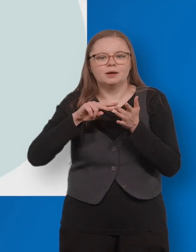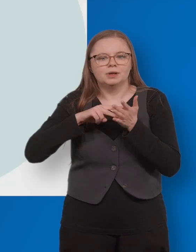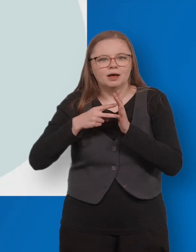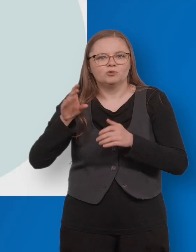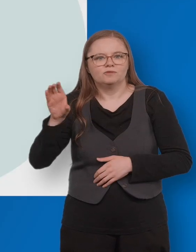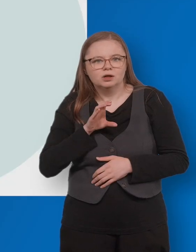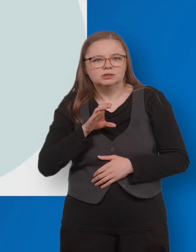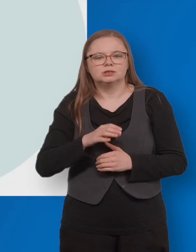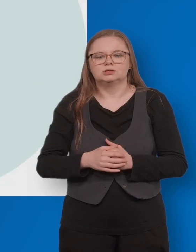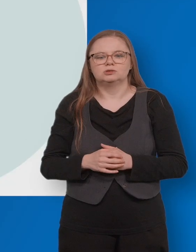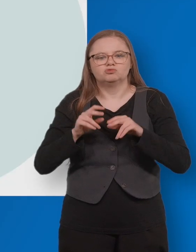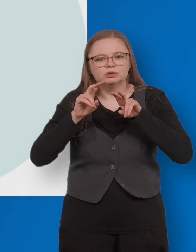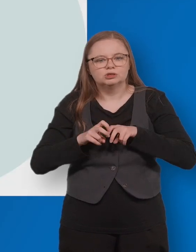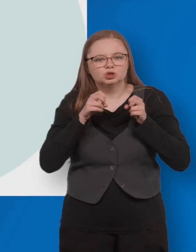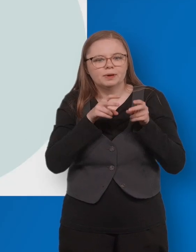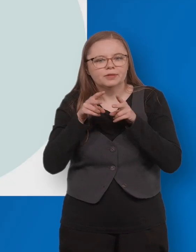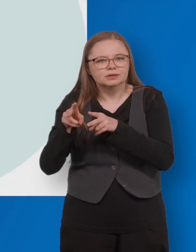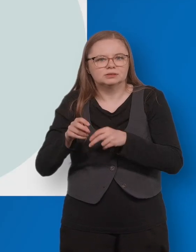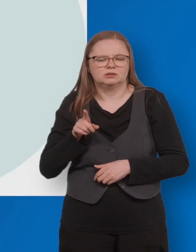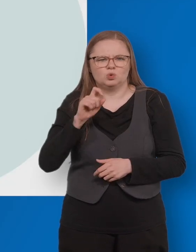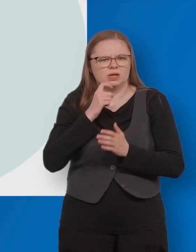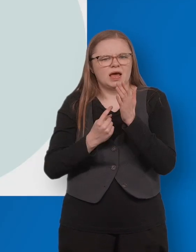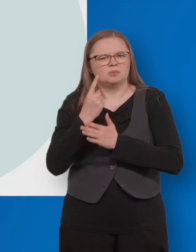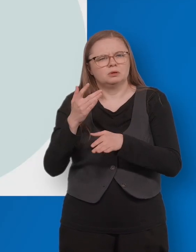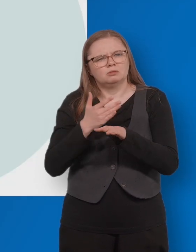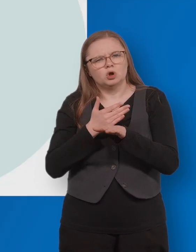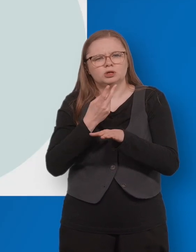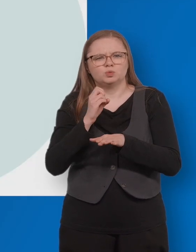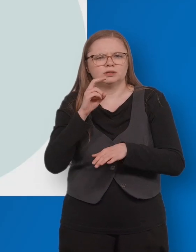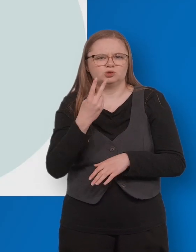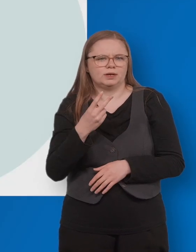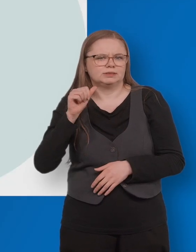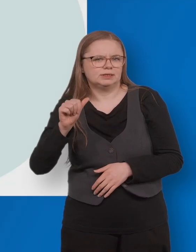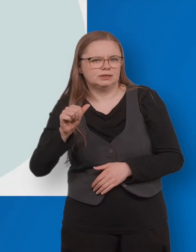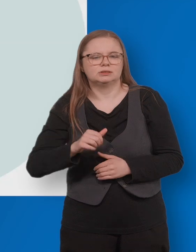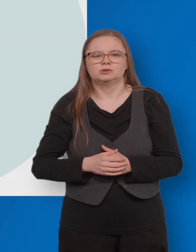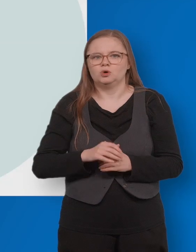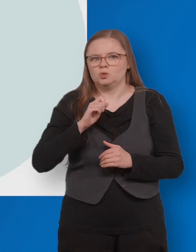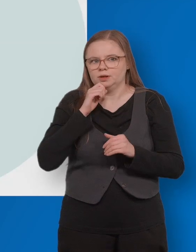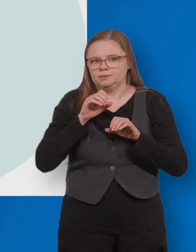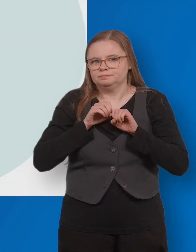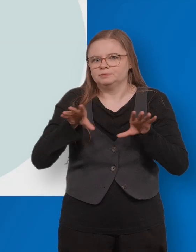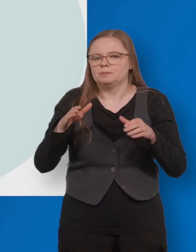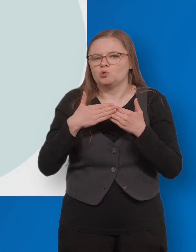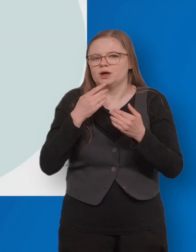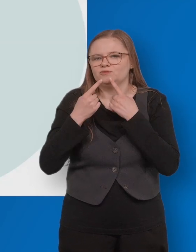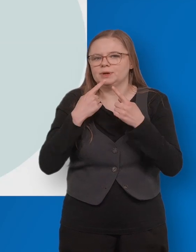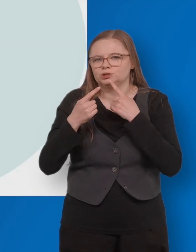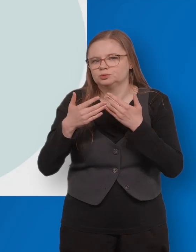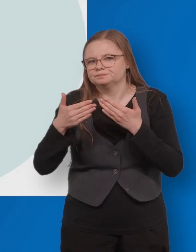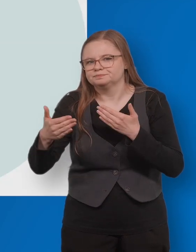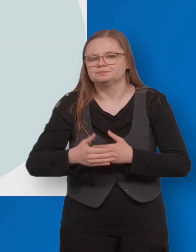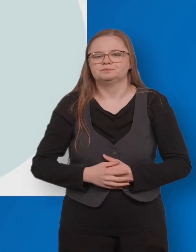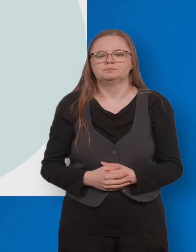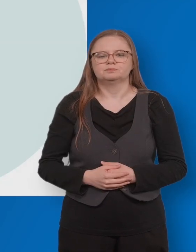methods, as I mentioned before. That will be early 2026. Information really that will be announced as soon as we have it.